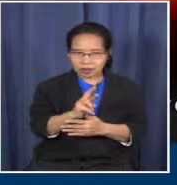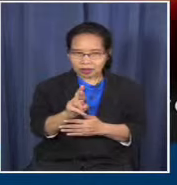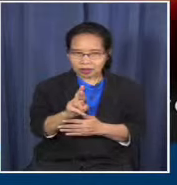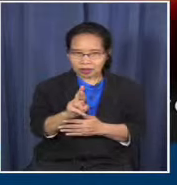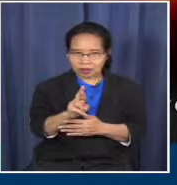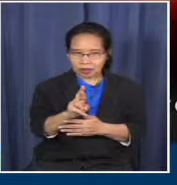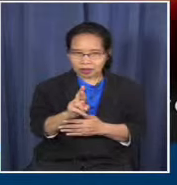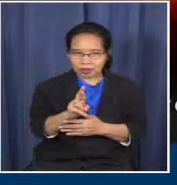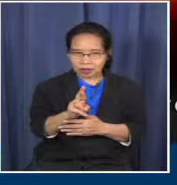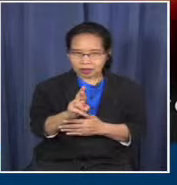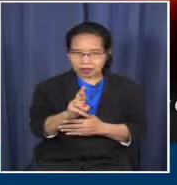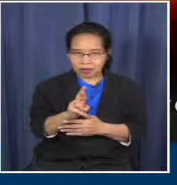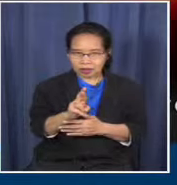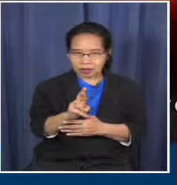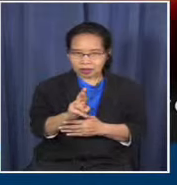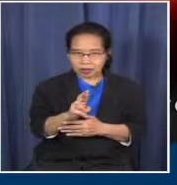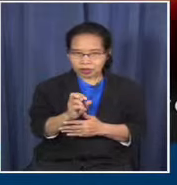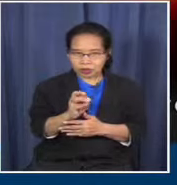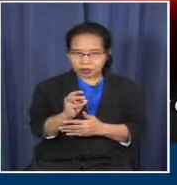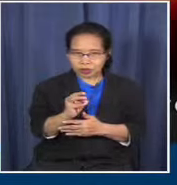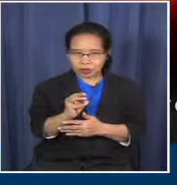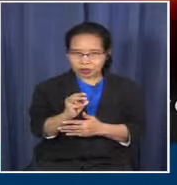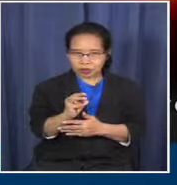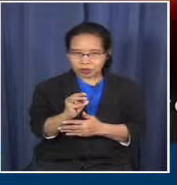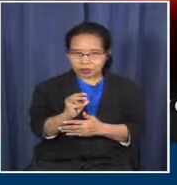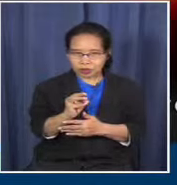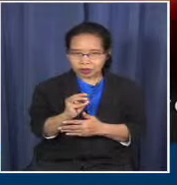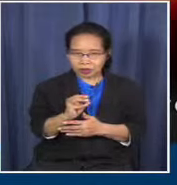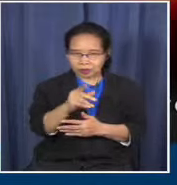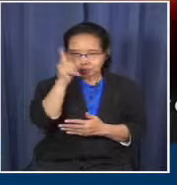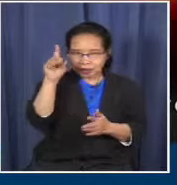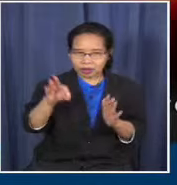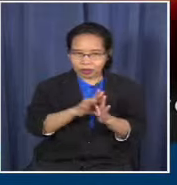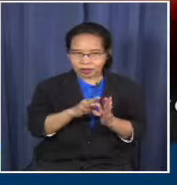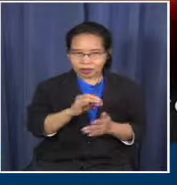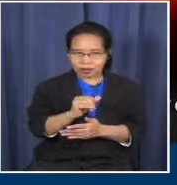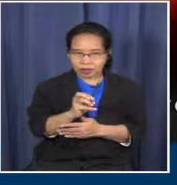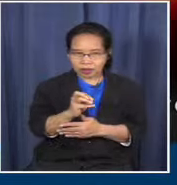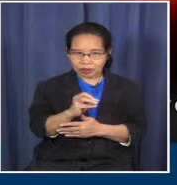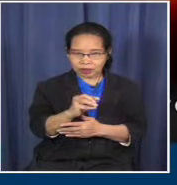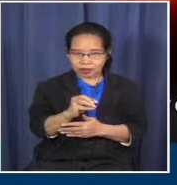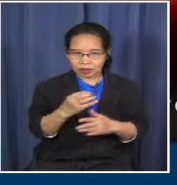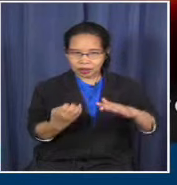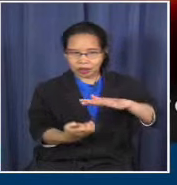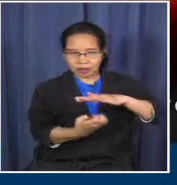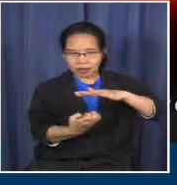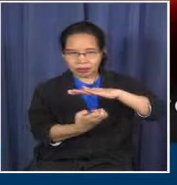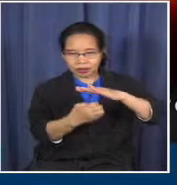holes, supermassive black holes, and intermediate black holes.